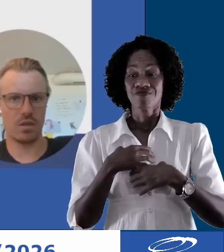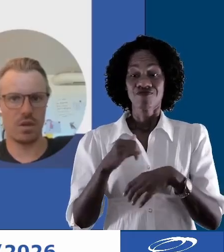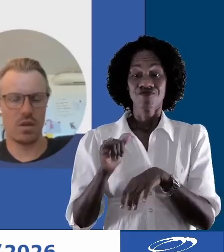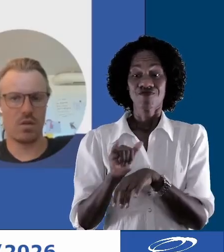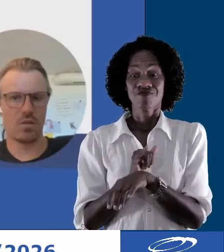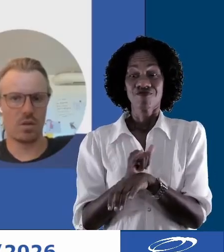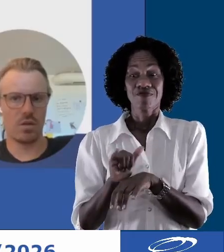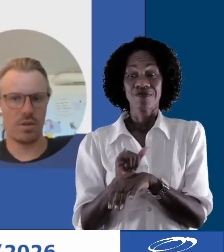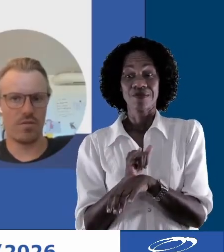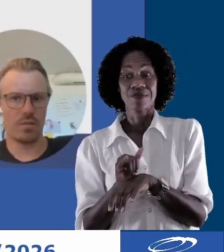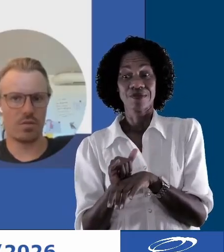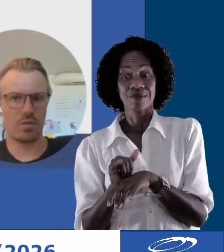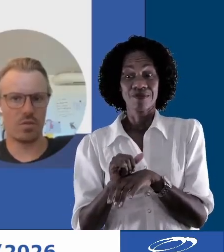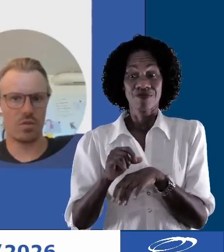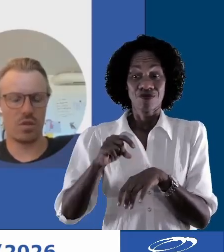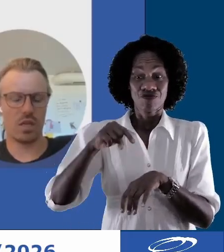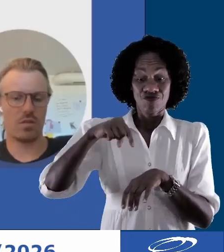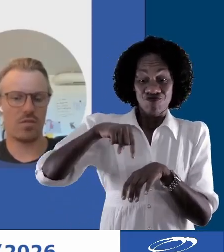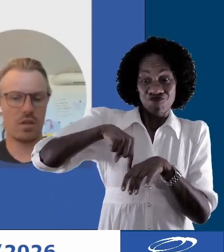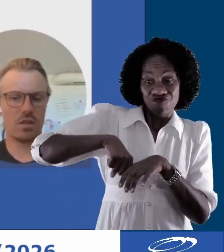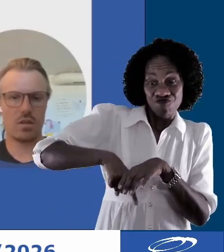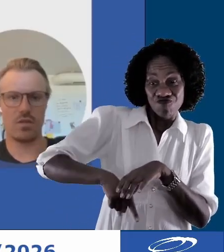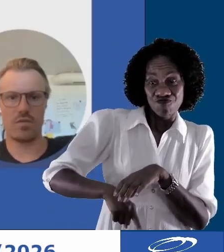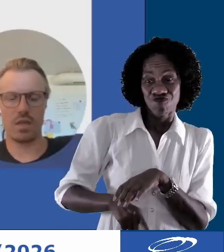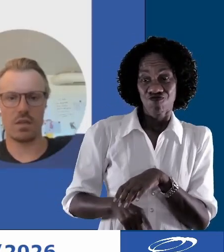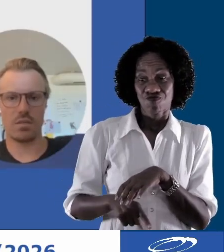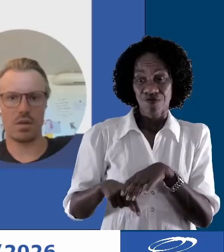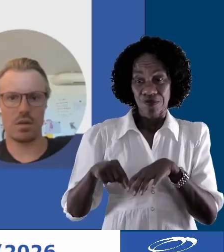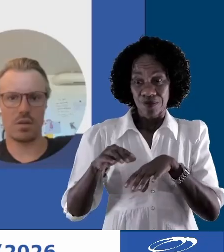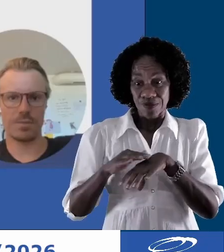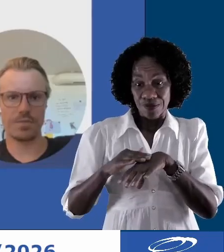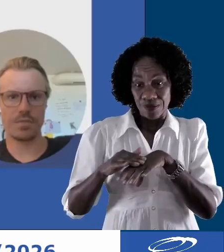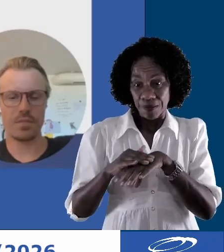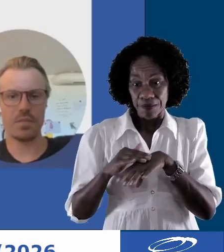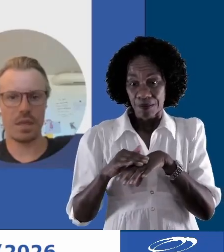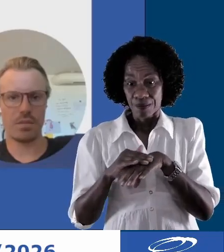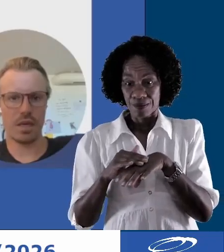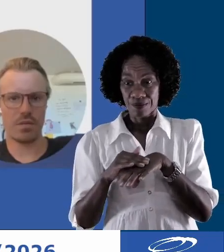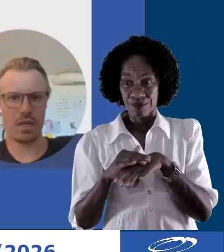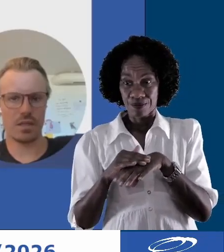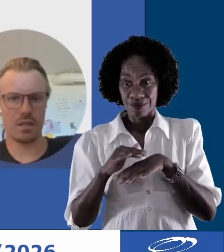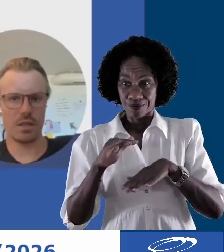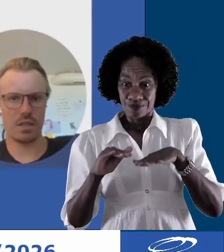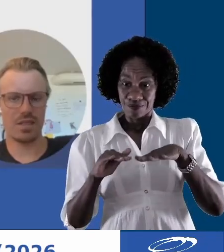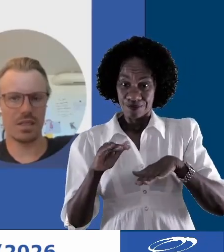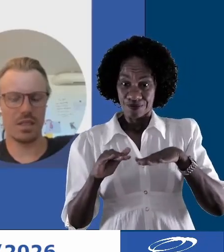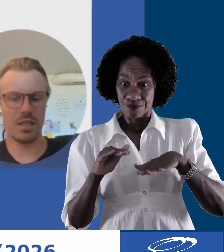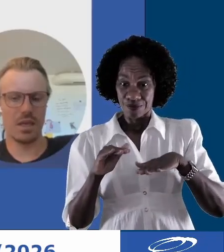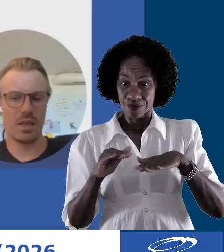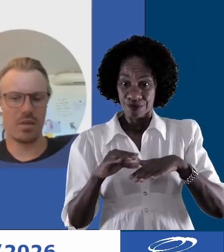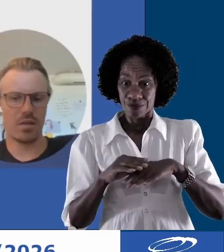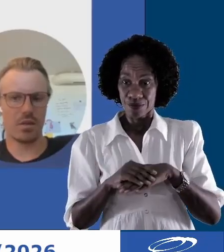information only on the pharmaceutical active fraction of the antibiotics. And microdialysis is the